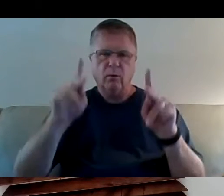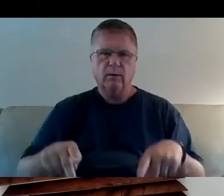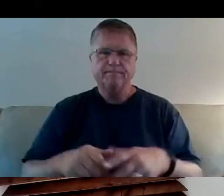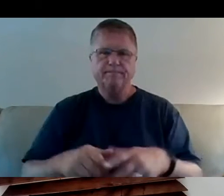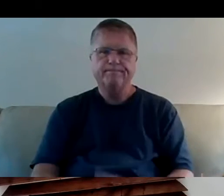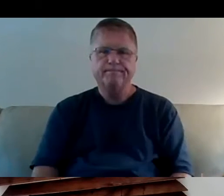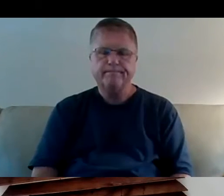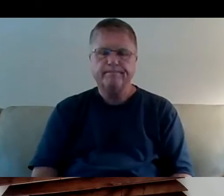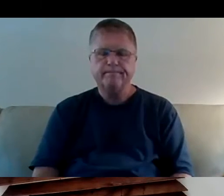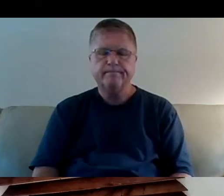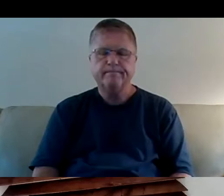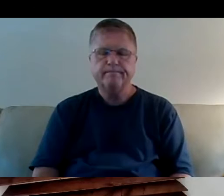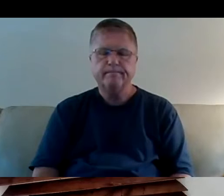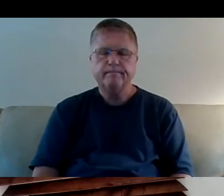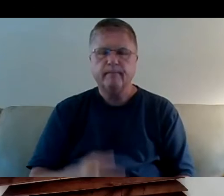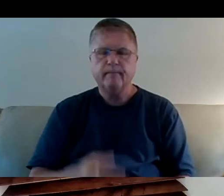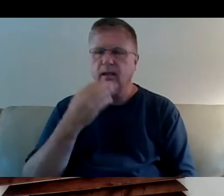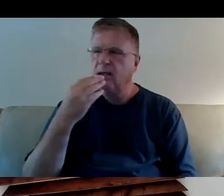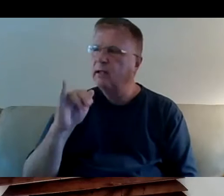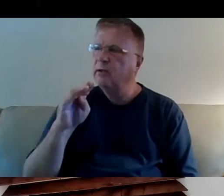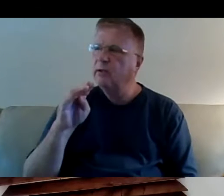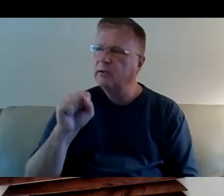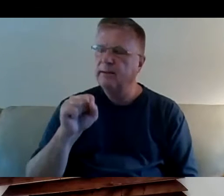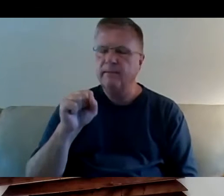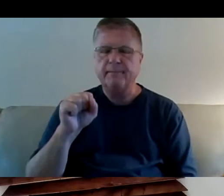Thank you, James. And the